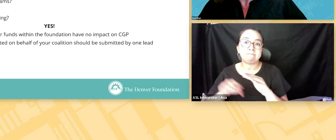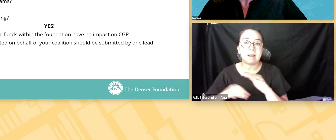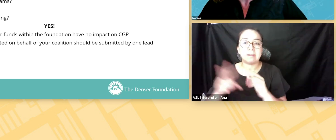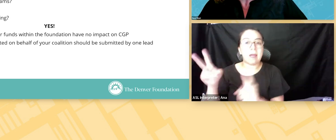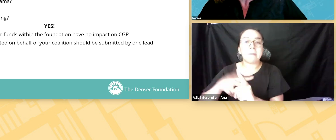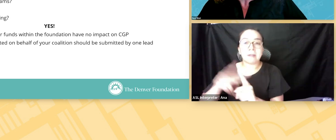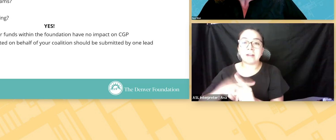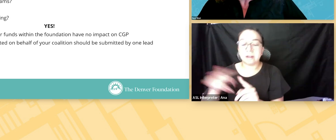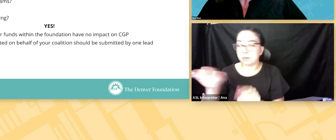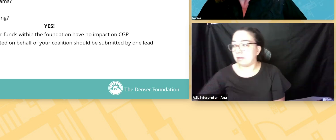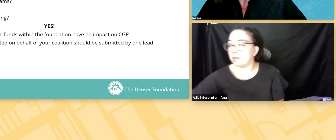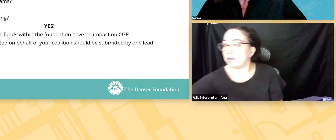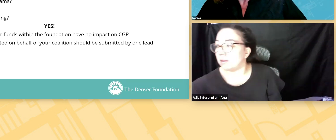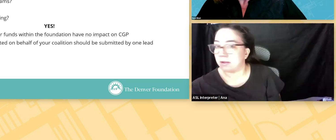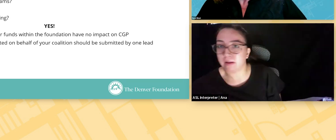applications as well.